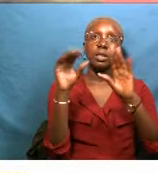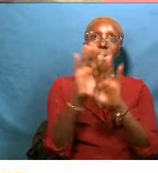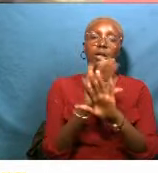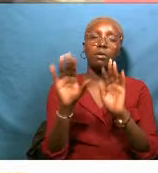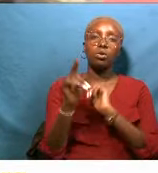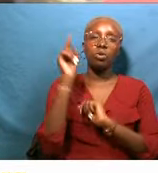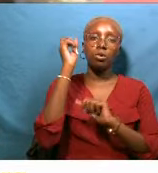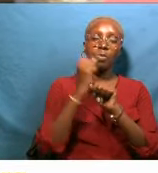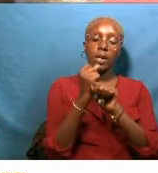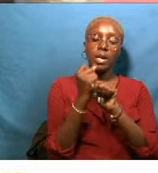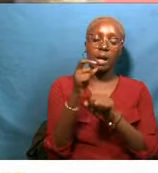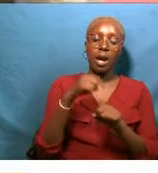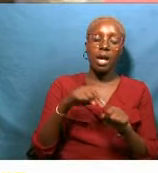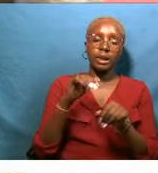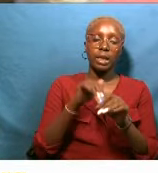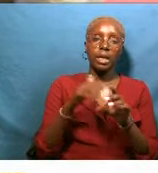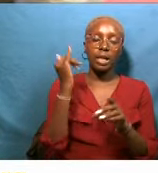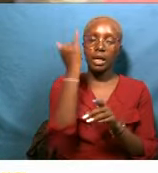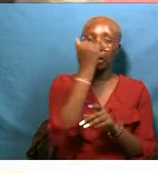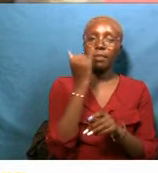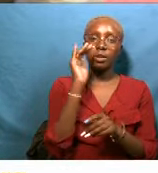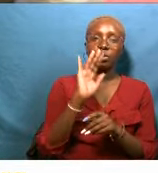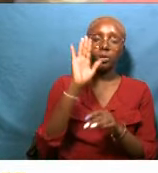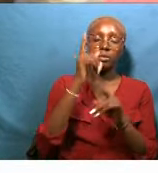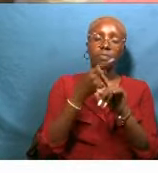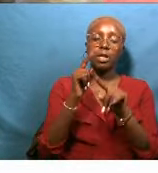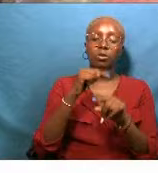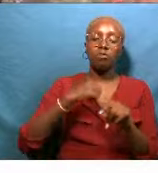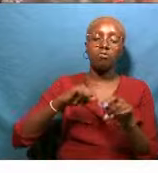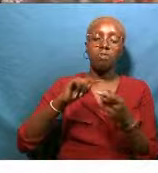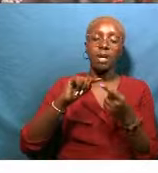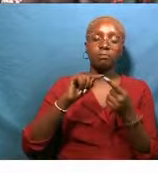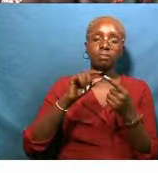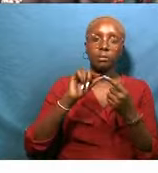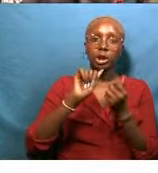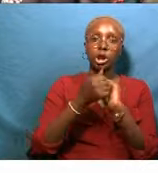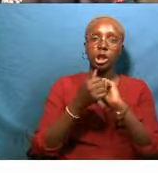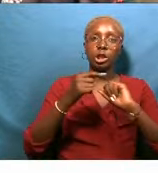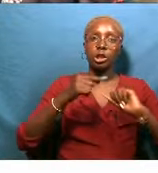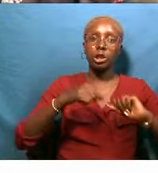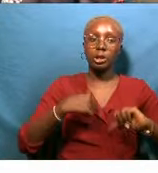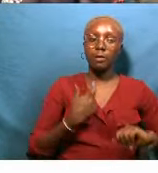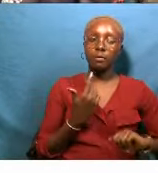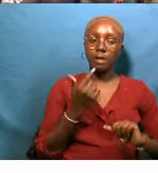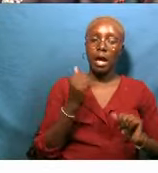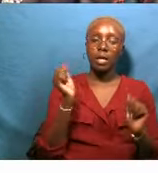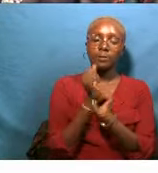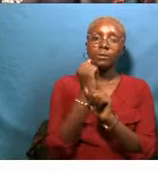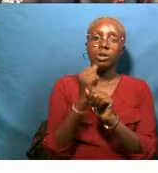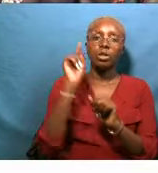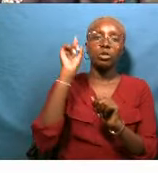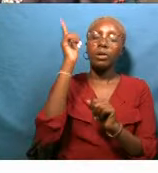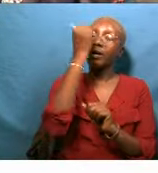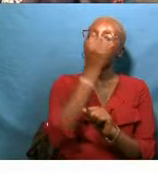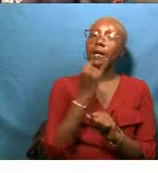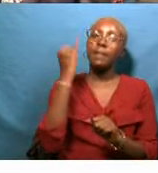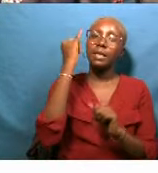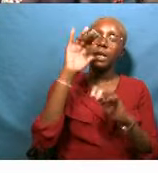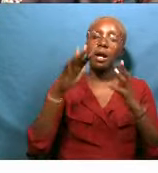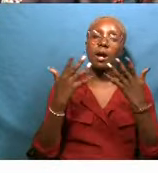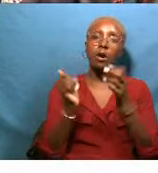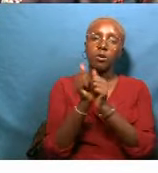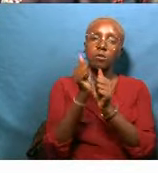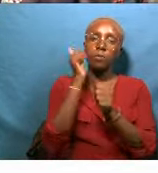all, you marvelously made us in your image, but we have corrupted ourselves and damaged your likeness